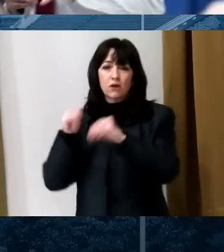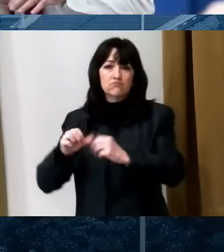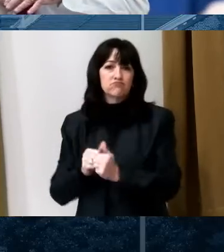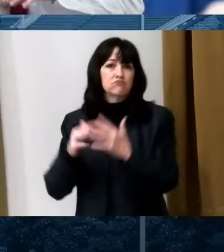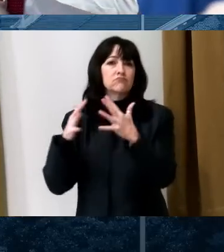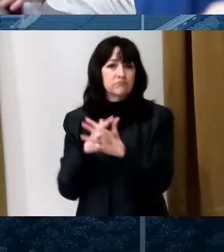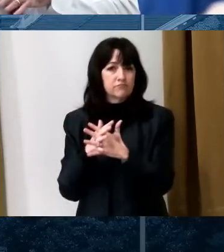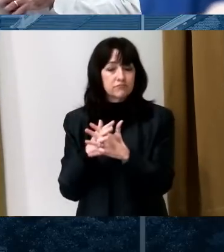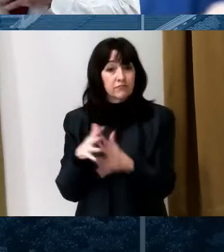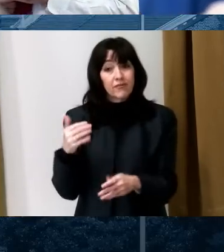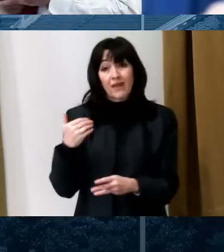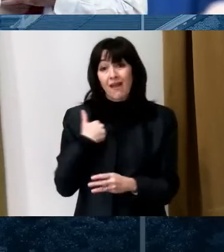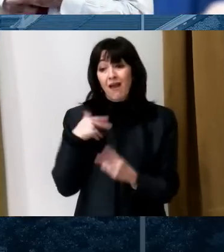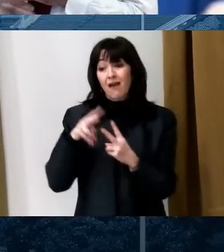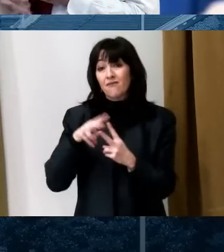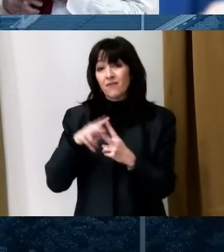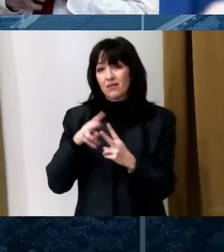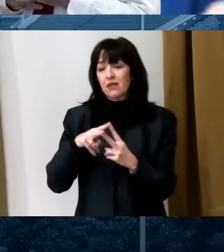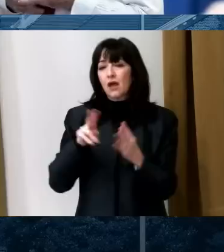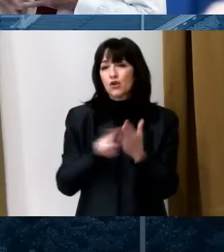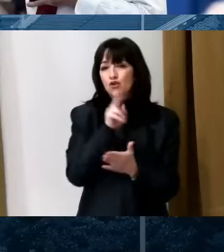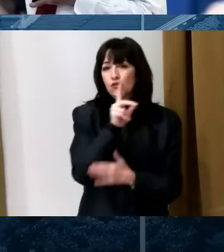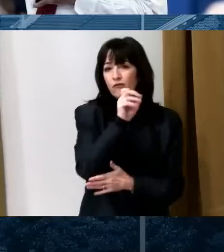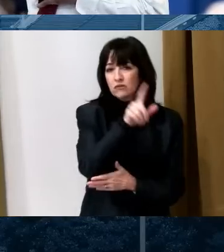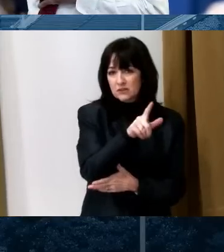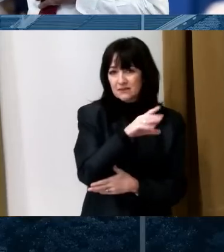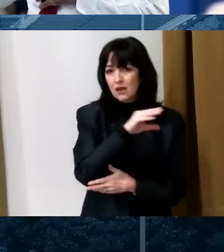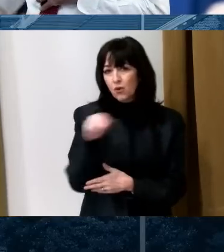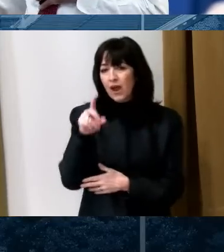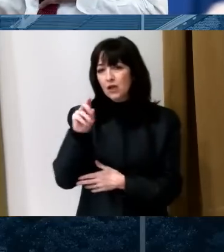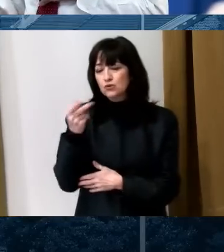the new DuPont at the experimental station. So those